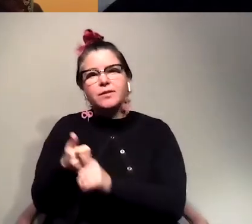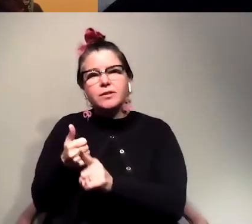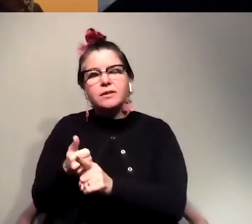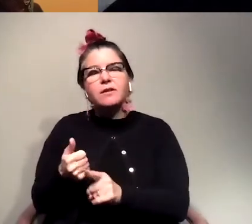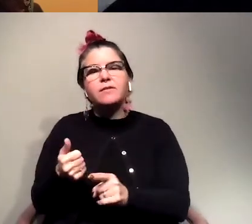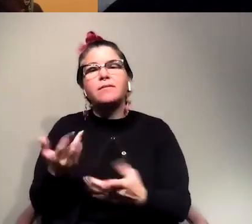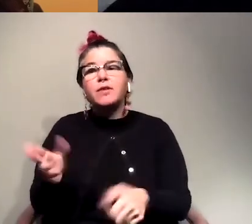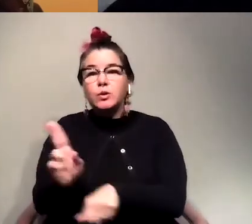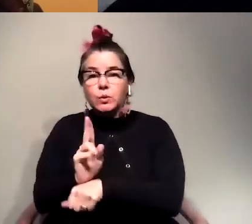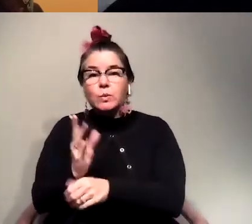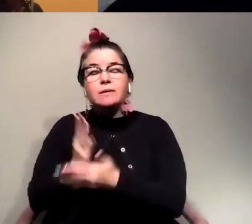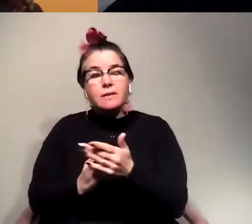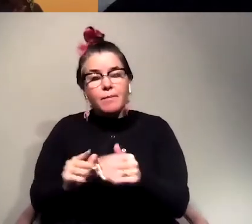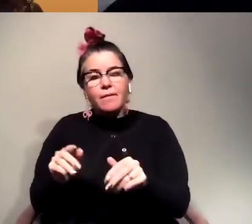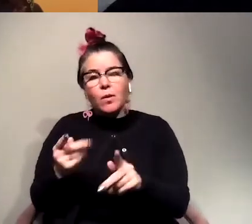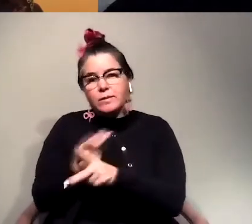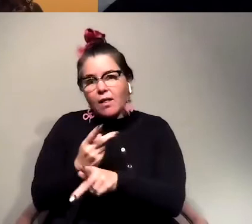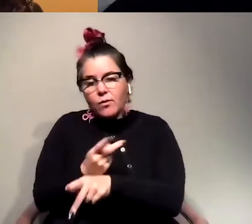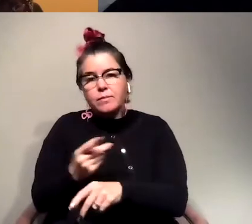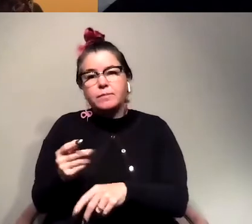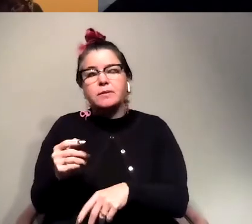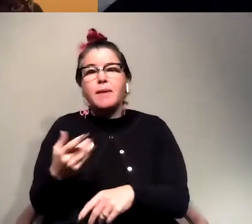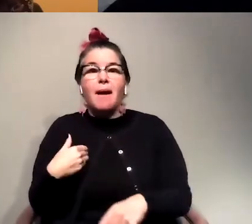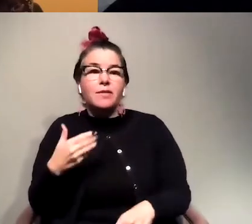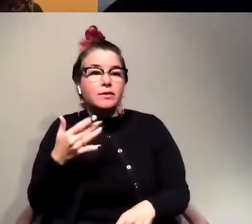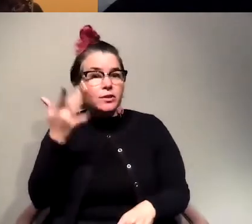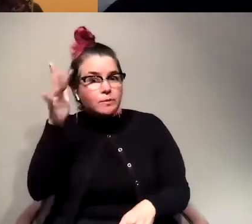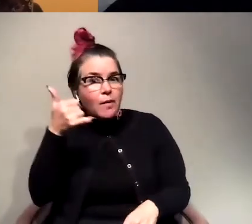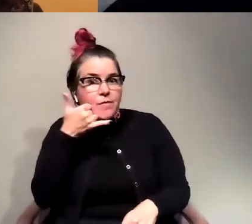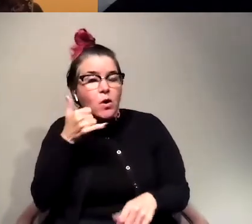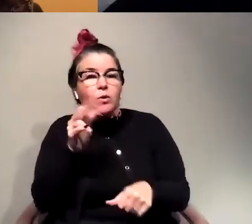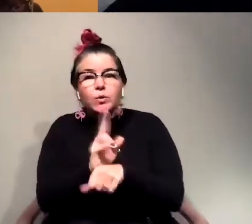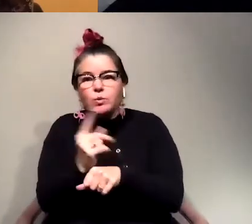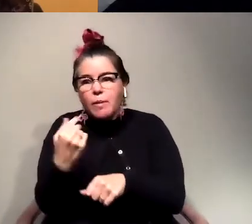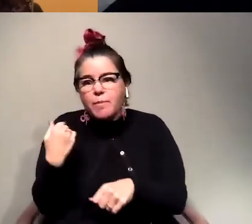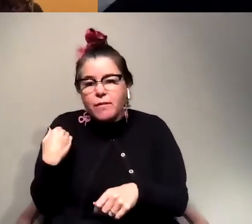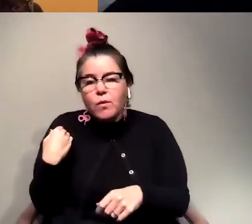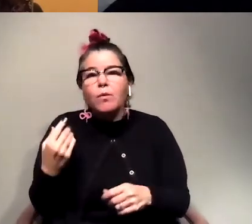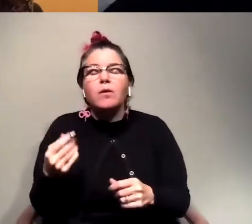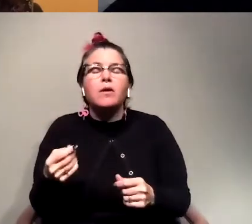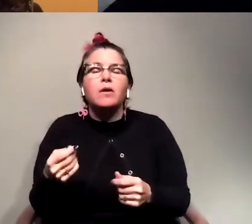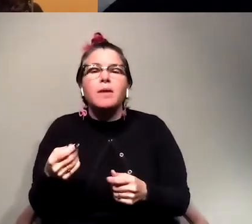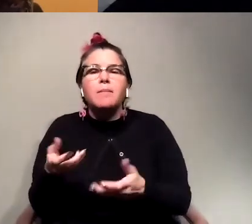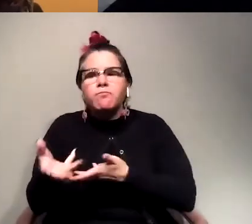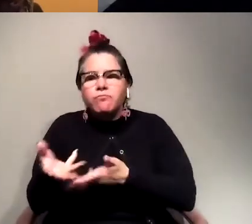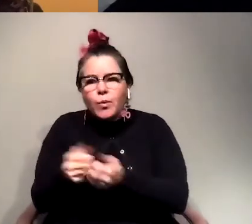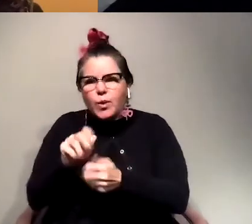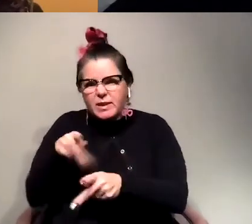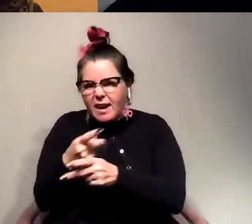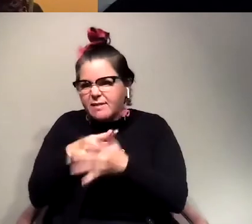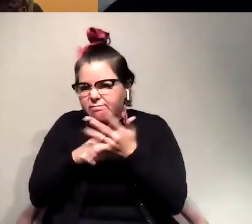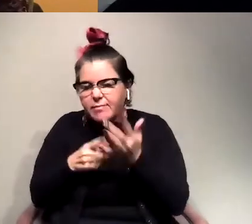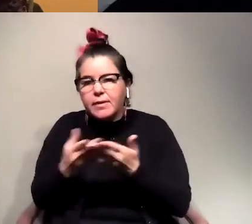used some of these algorithms, like maybe you have a smartphone or have used a smartphone or have encountered some of these things. So,